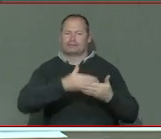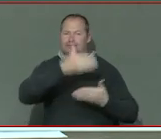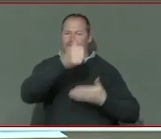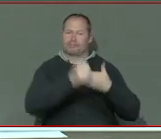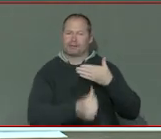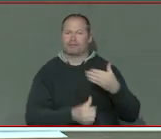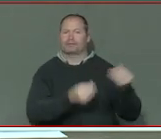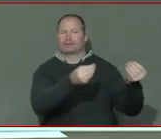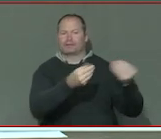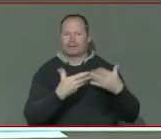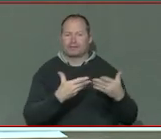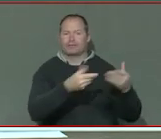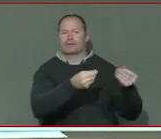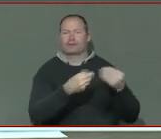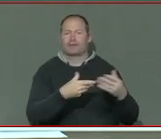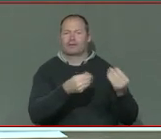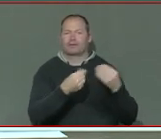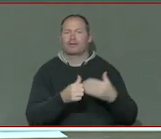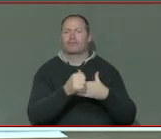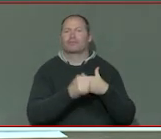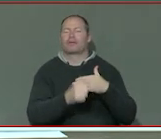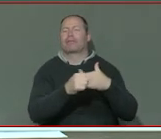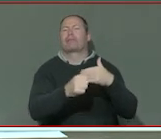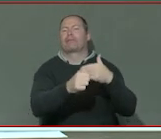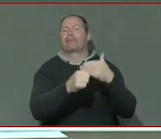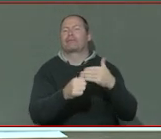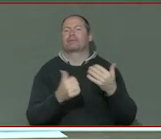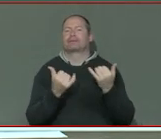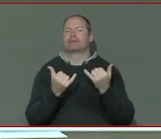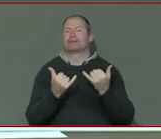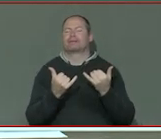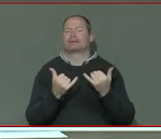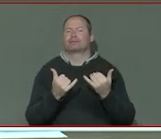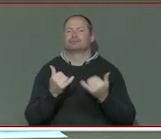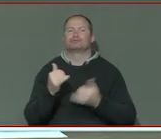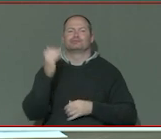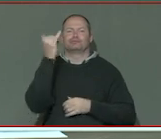statement. So why do we have to check it? And what will your answer be then?